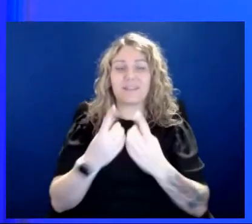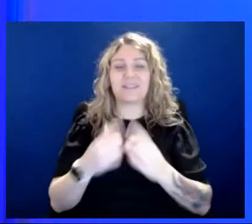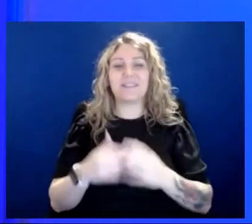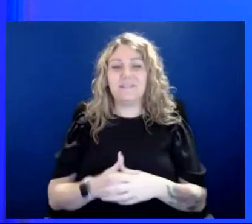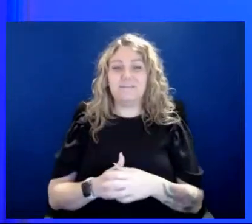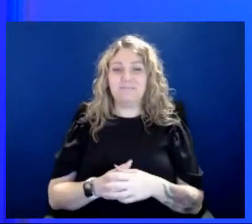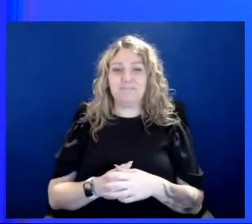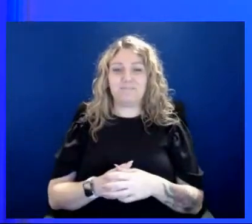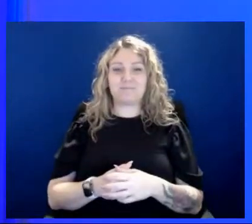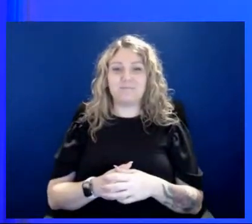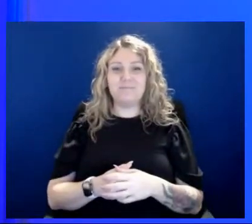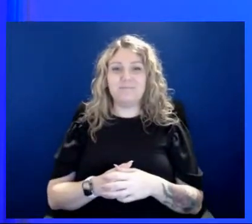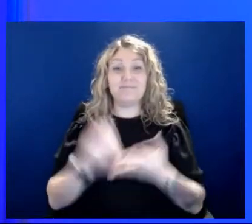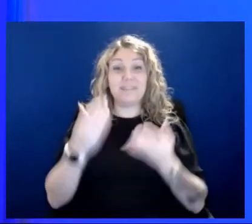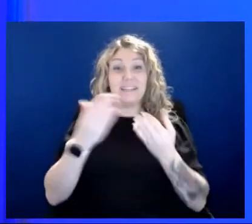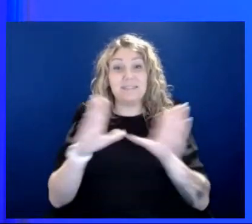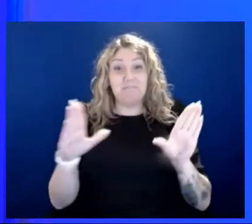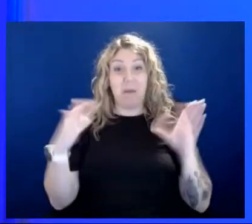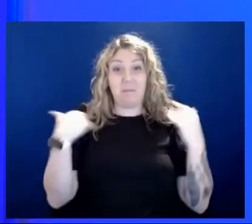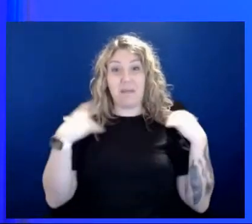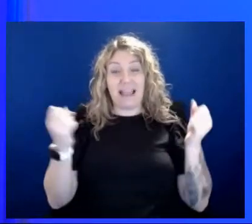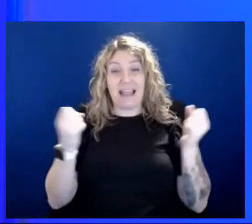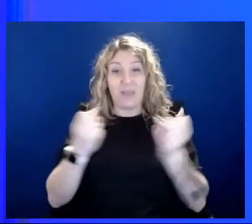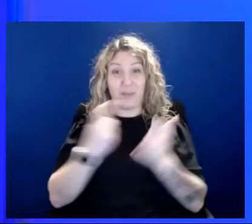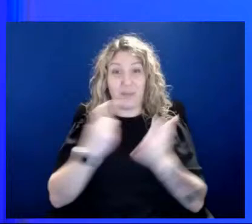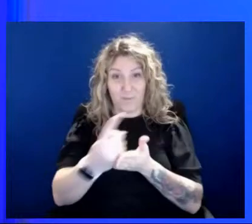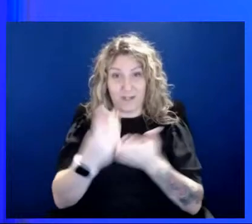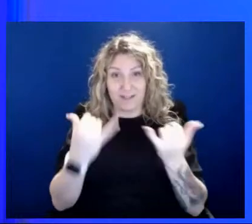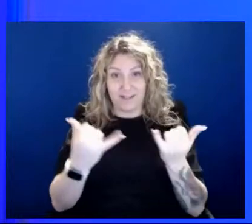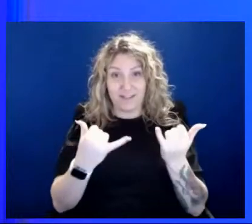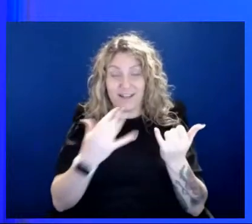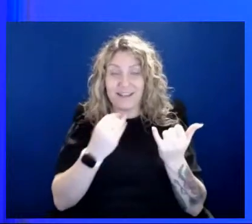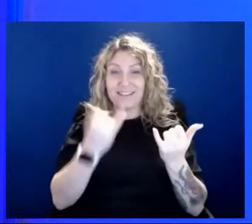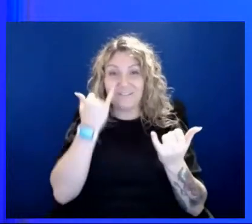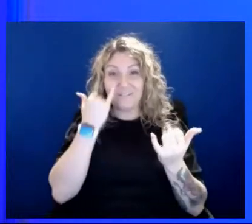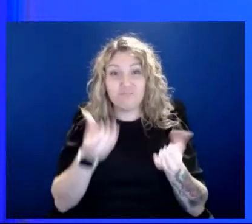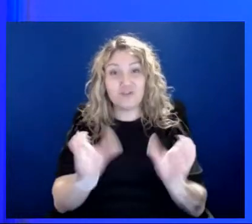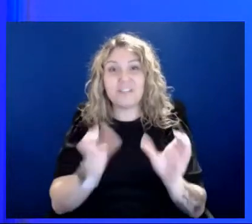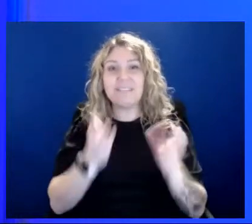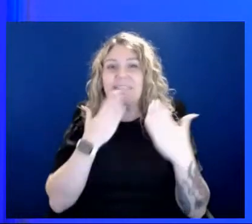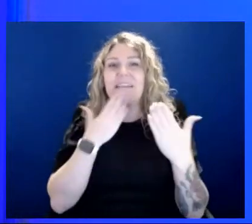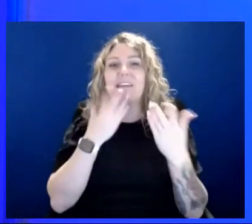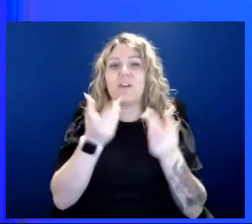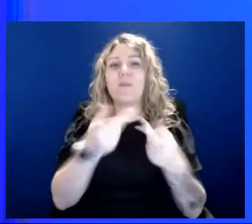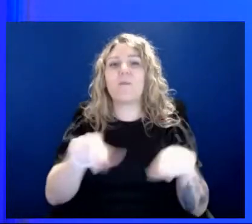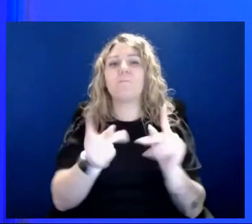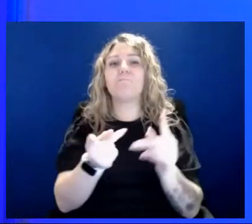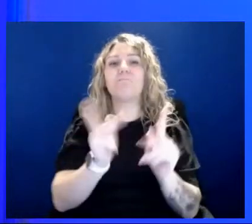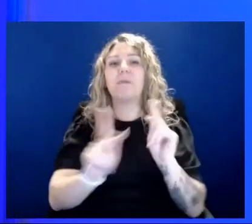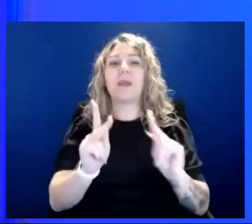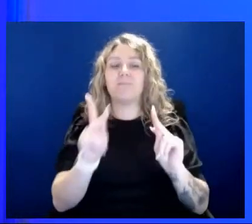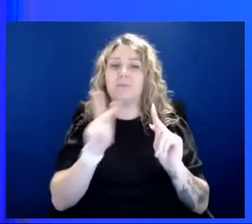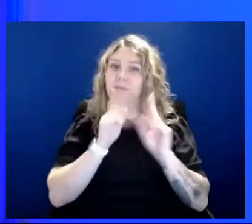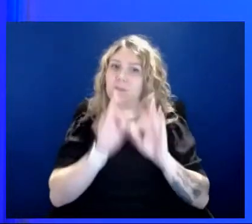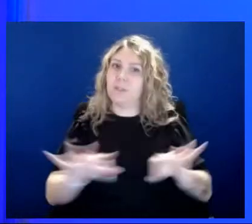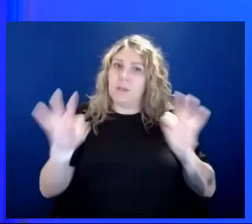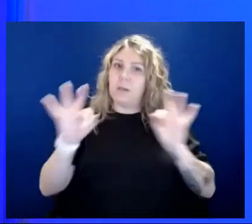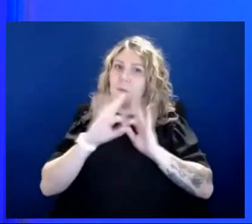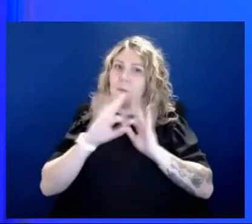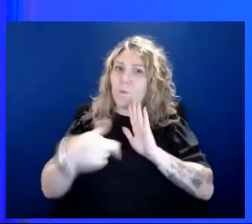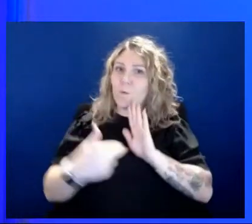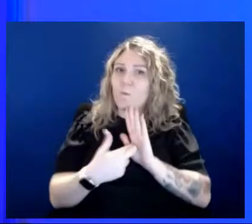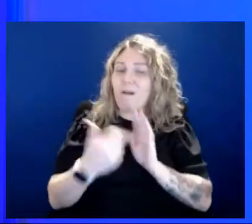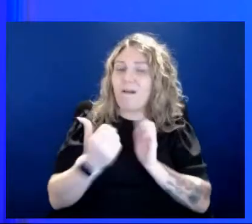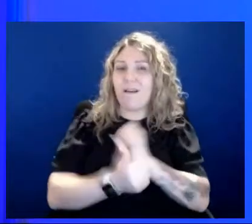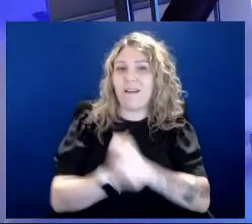Public Health Week. And so if you get a chance, thank those people who have played such an important role in everyone's lives over the past